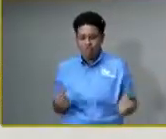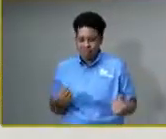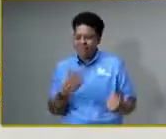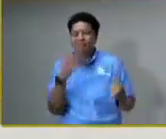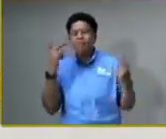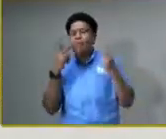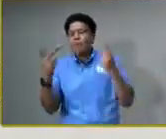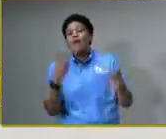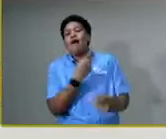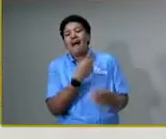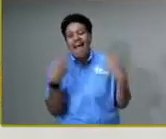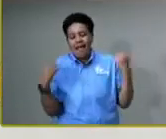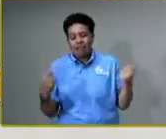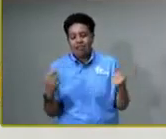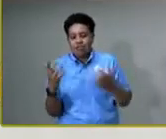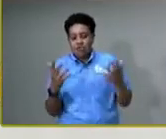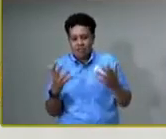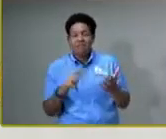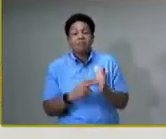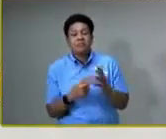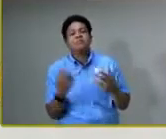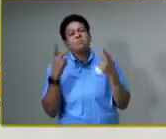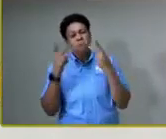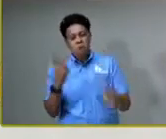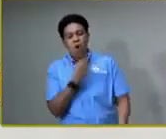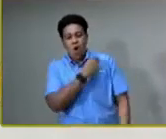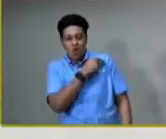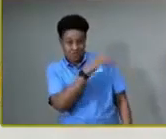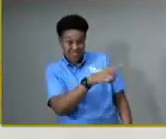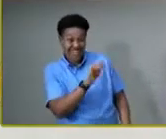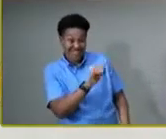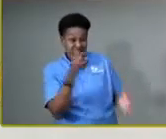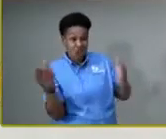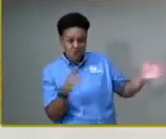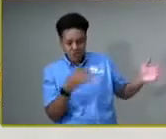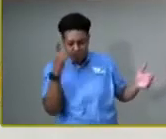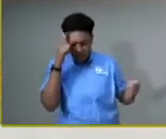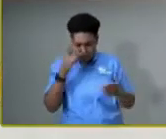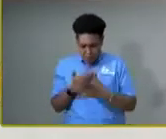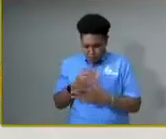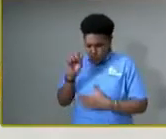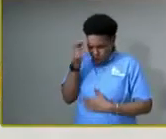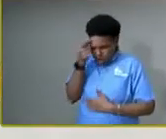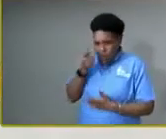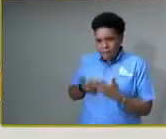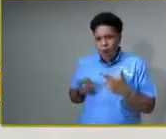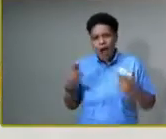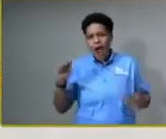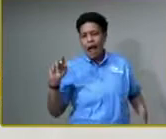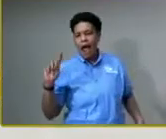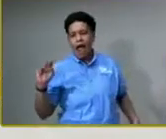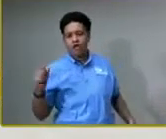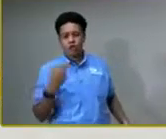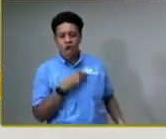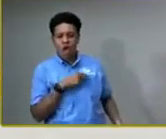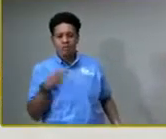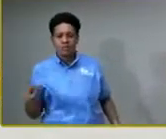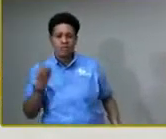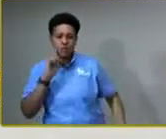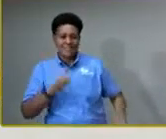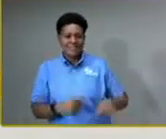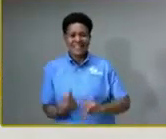arrangements between ourselves and the Andrews Memorial Hospital. And this arrangement will now come into effect,